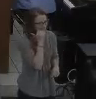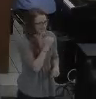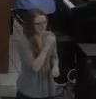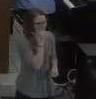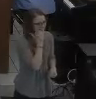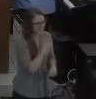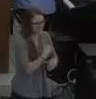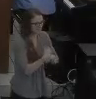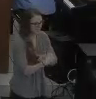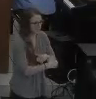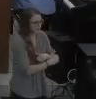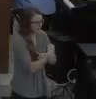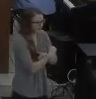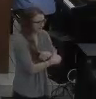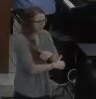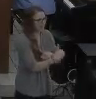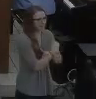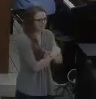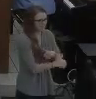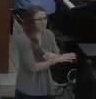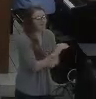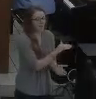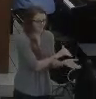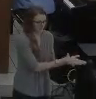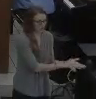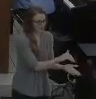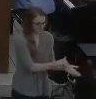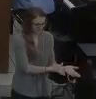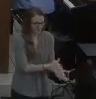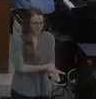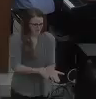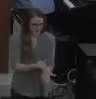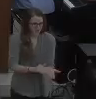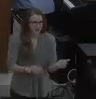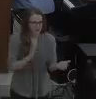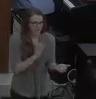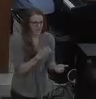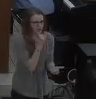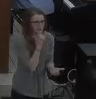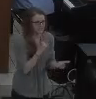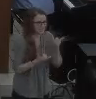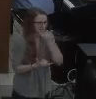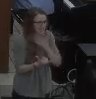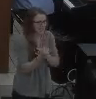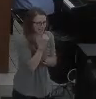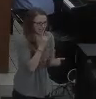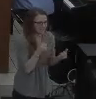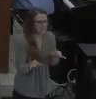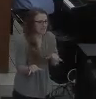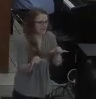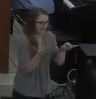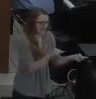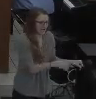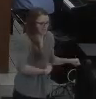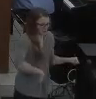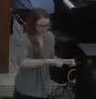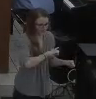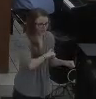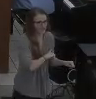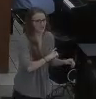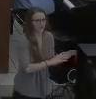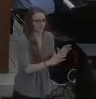And forgive us our our debts as